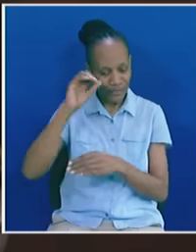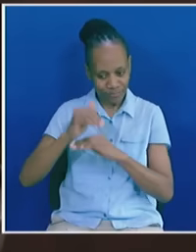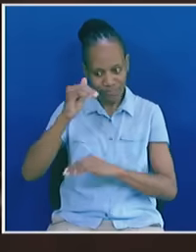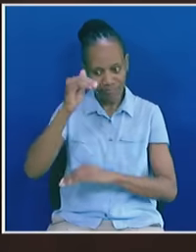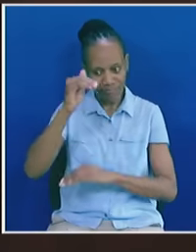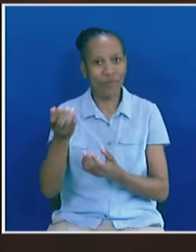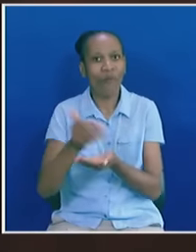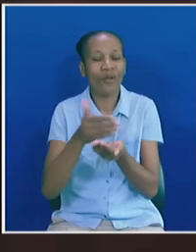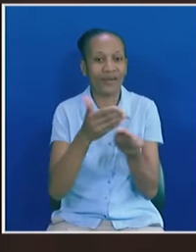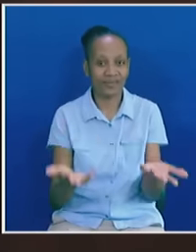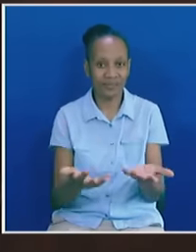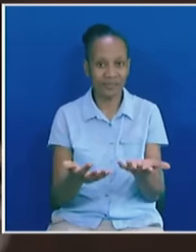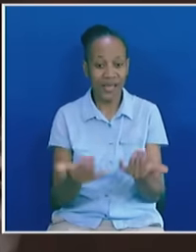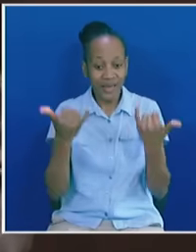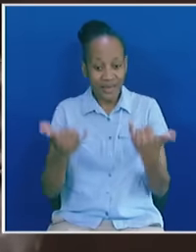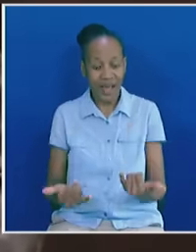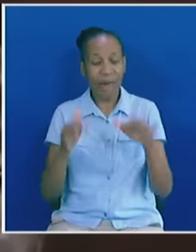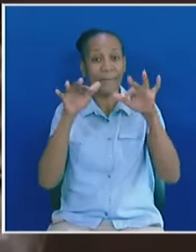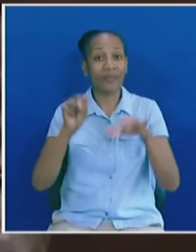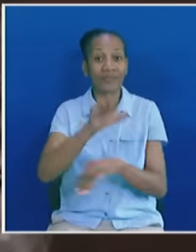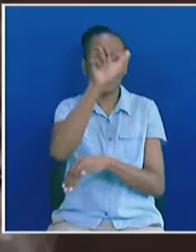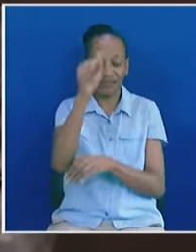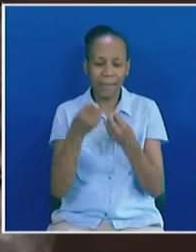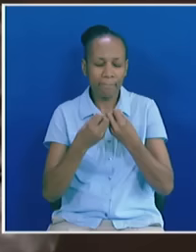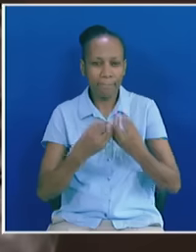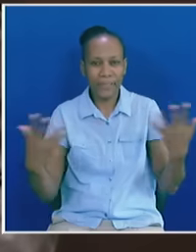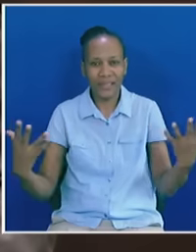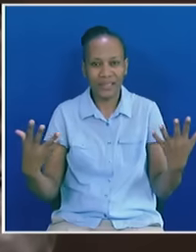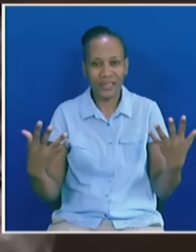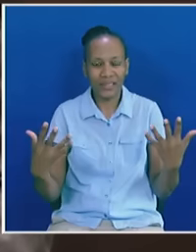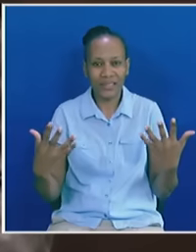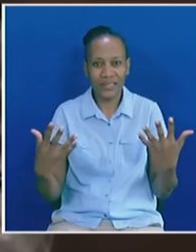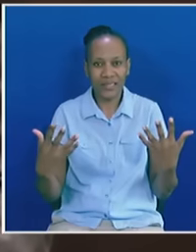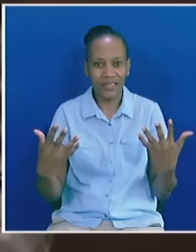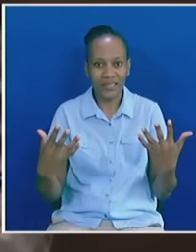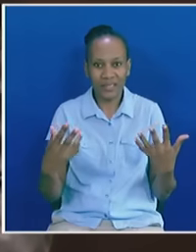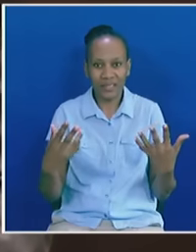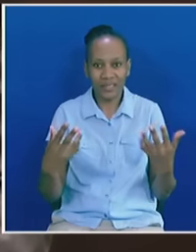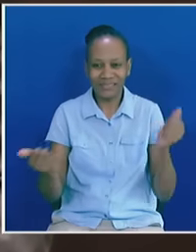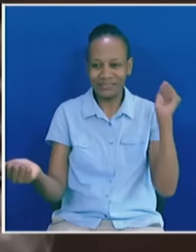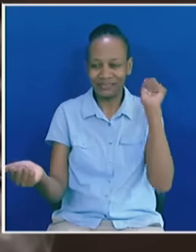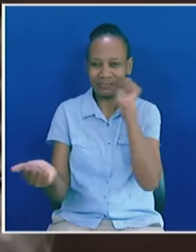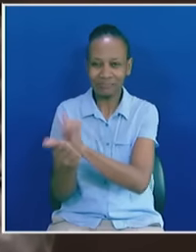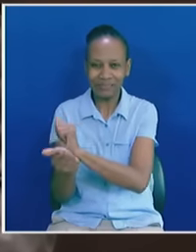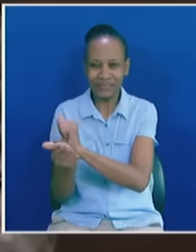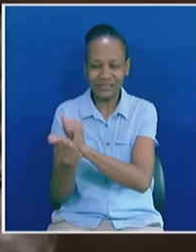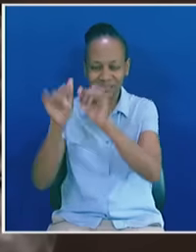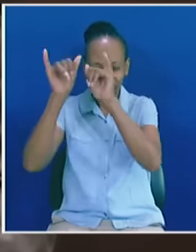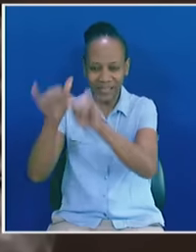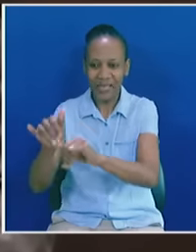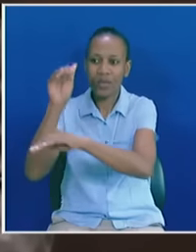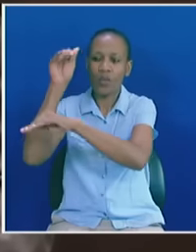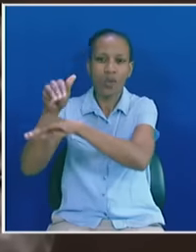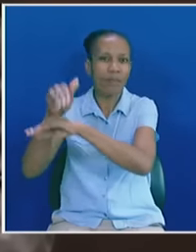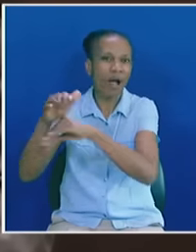trafficking, a number of South Africans find themselves imprisoned for long jail terms in foreign